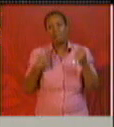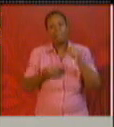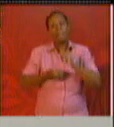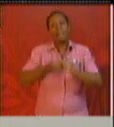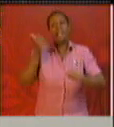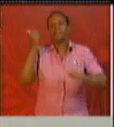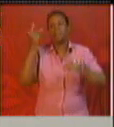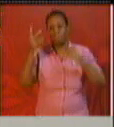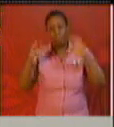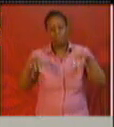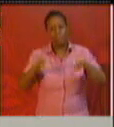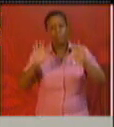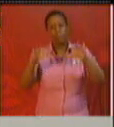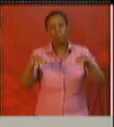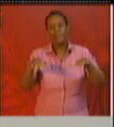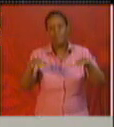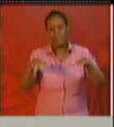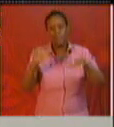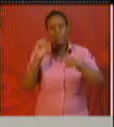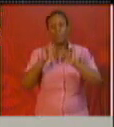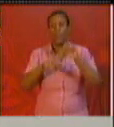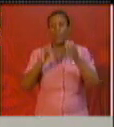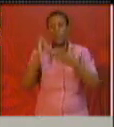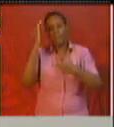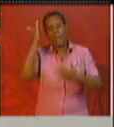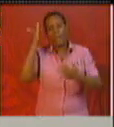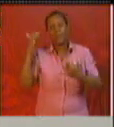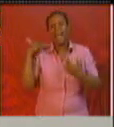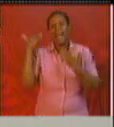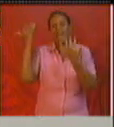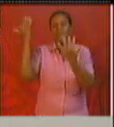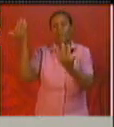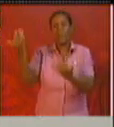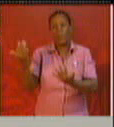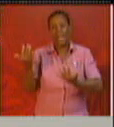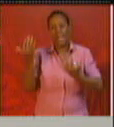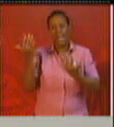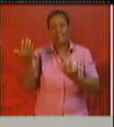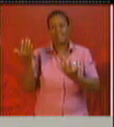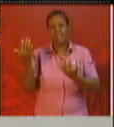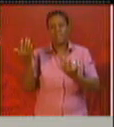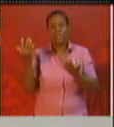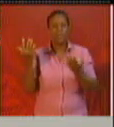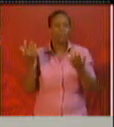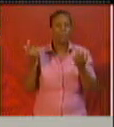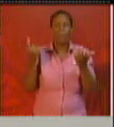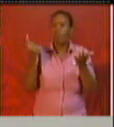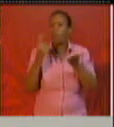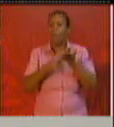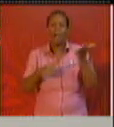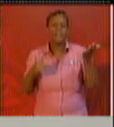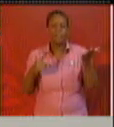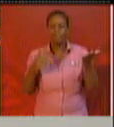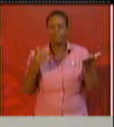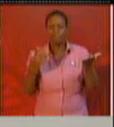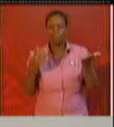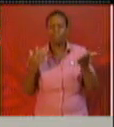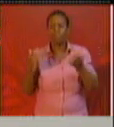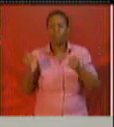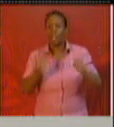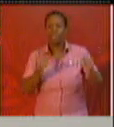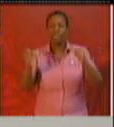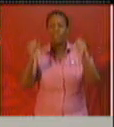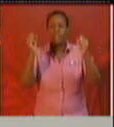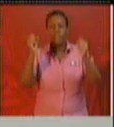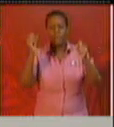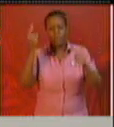smaller countries. Nonetheless, our strategy remains the same. with the first set of vaccines that we receive,